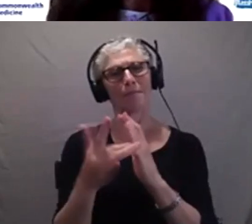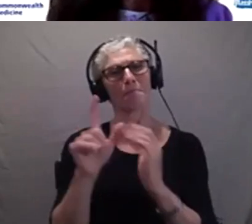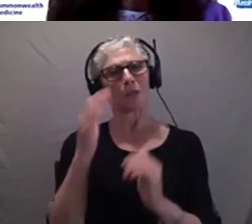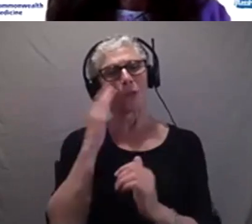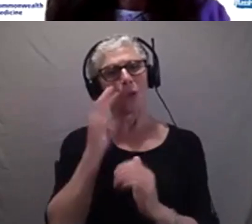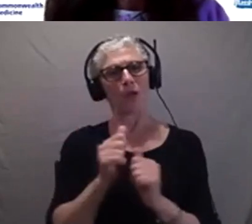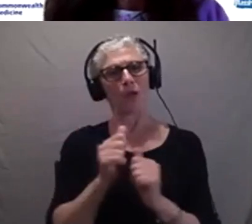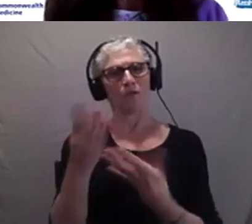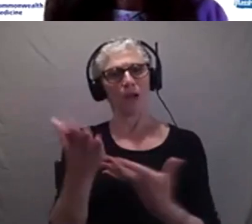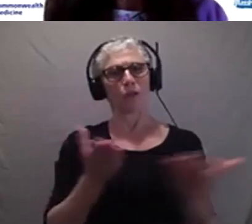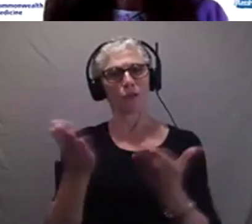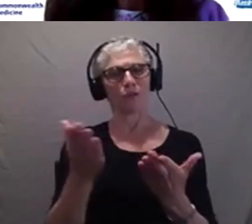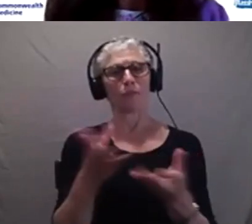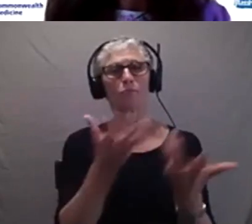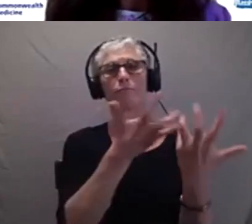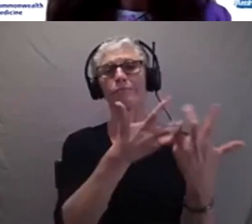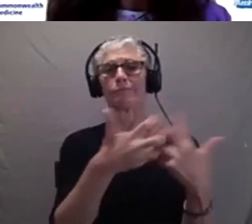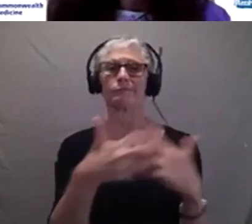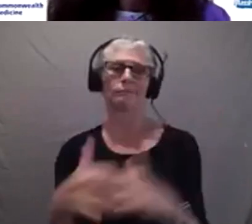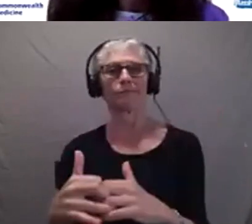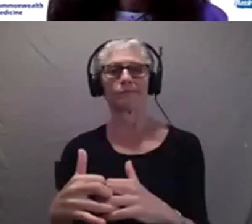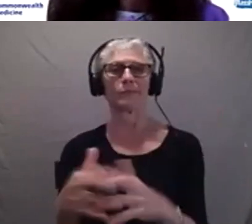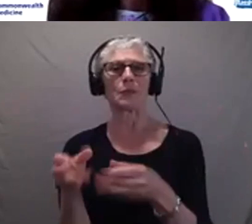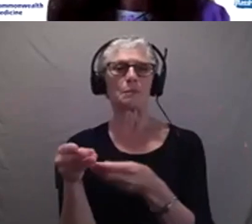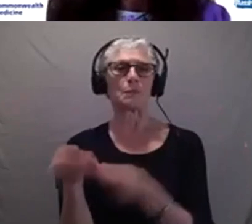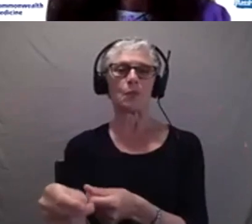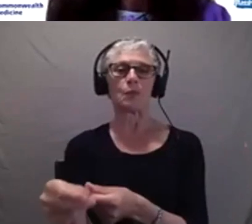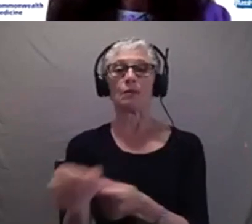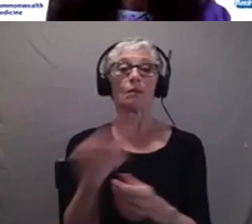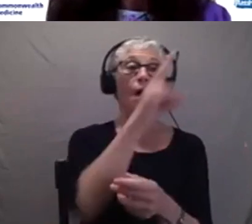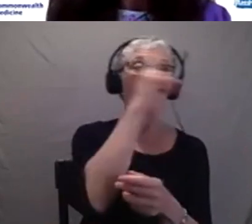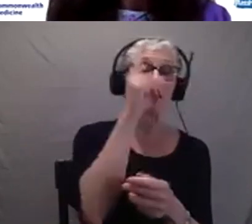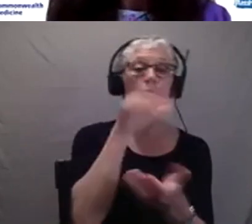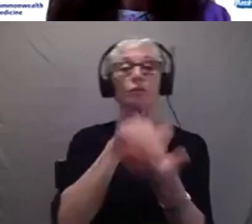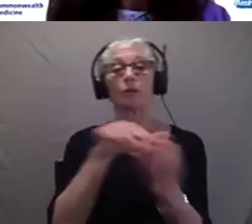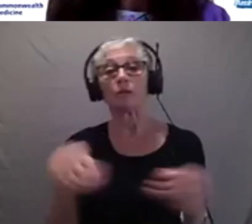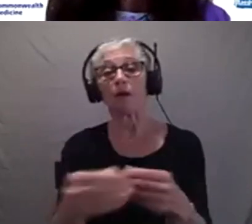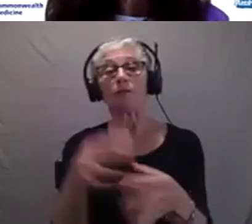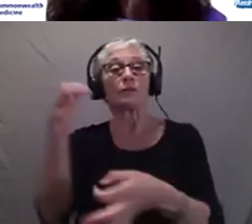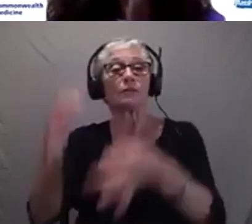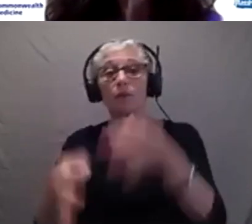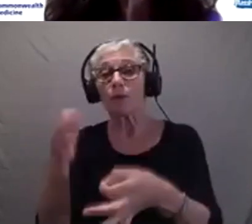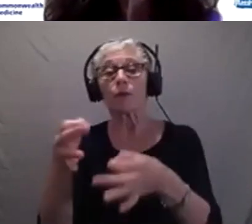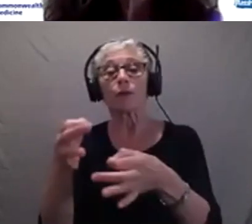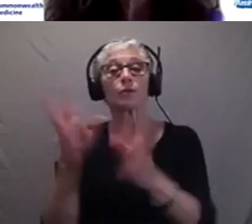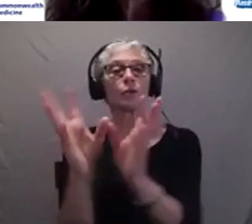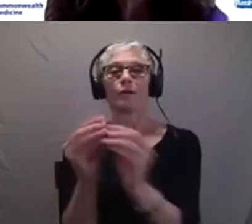any setting seamlessly, whether it's a hospital, a doctor's office, the courts, or a